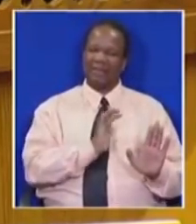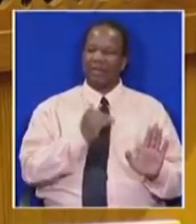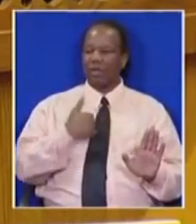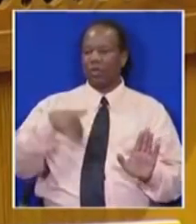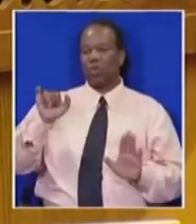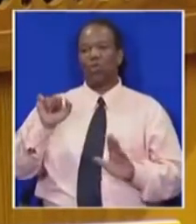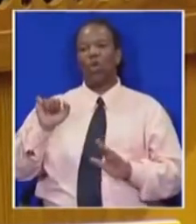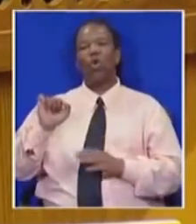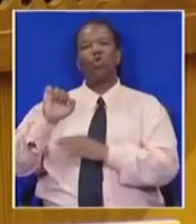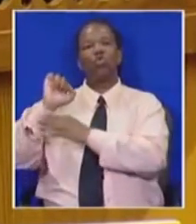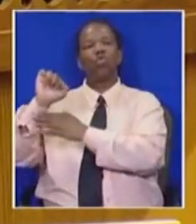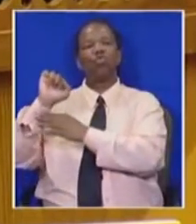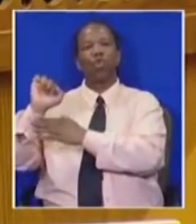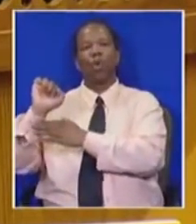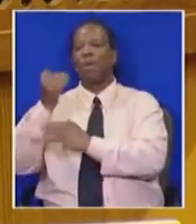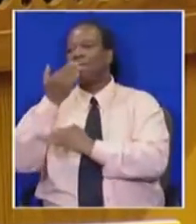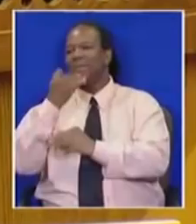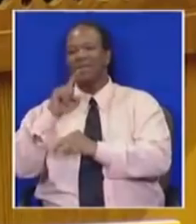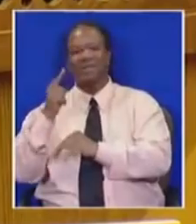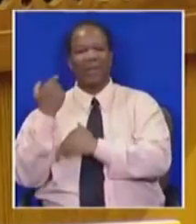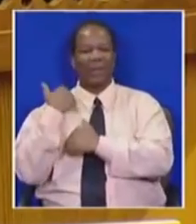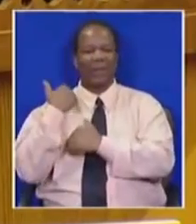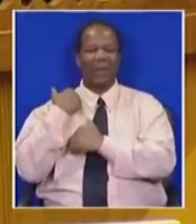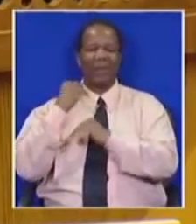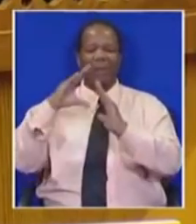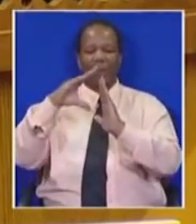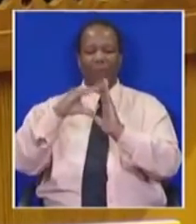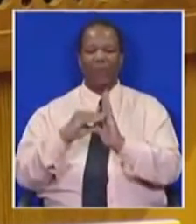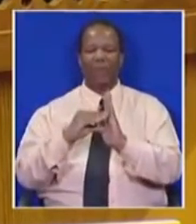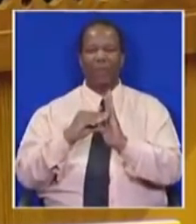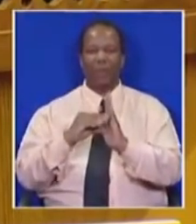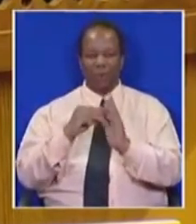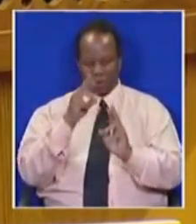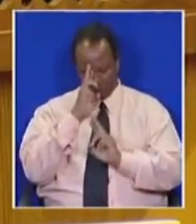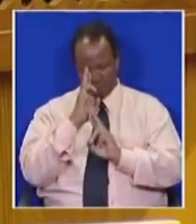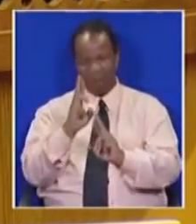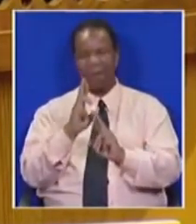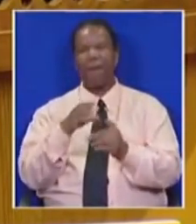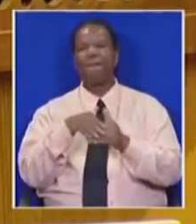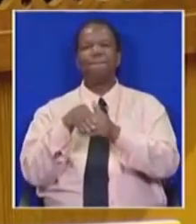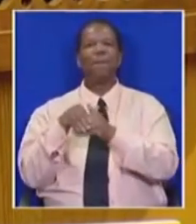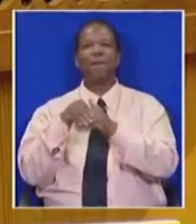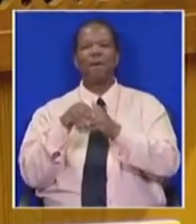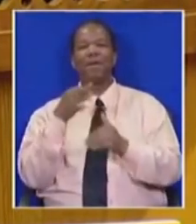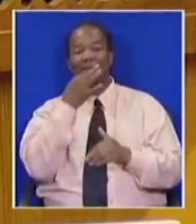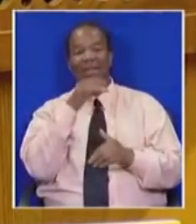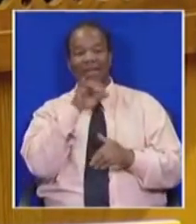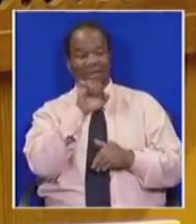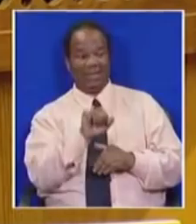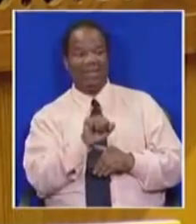unions, and curb this wage bill. Honorable members, I also welcome the president's commitment to reduce the size of his